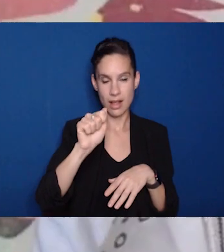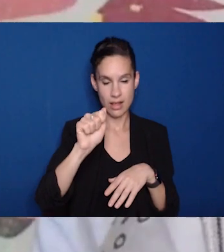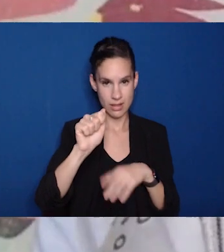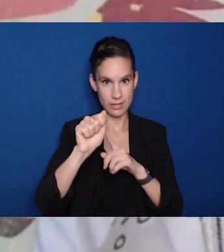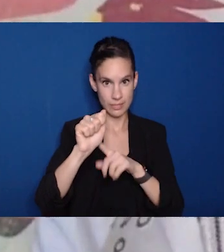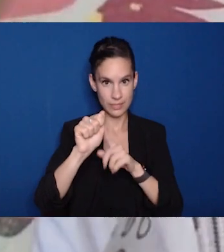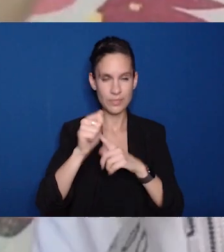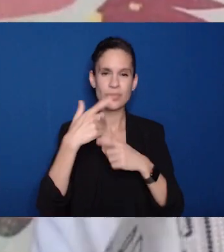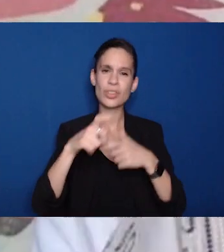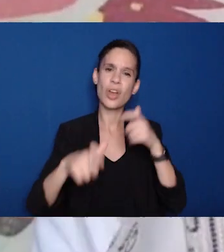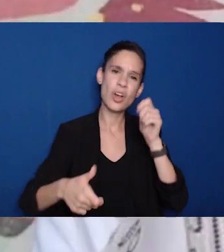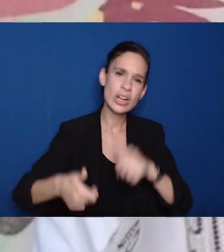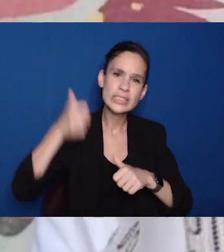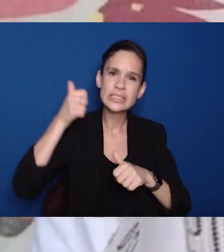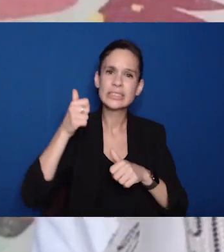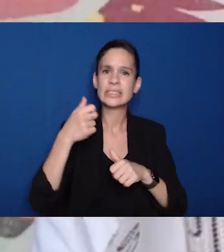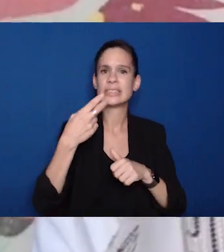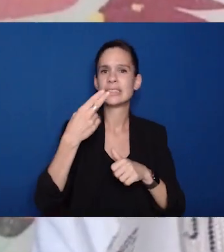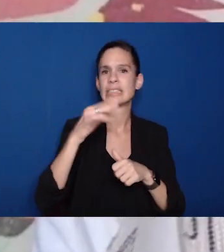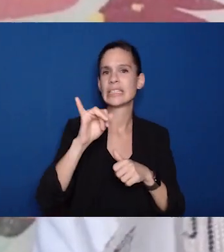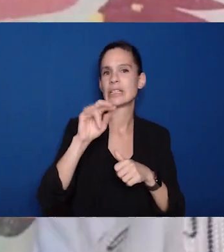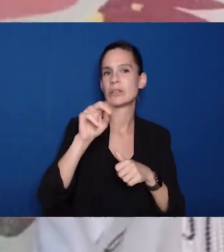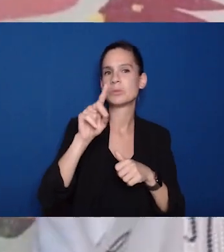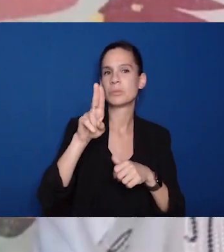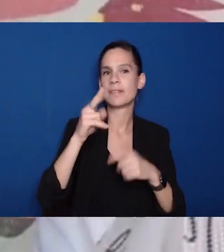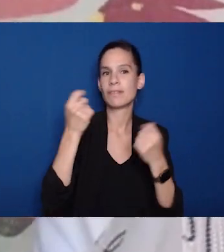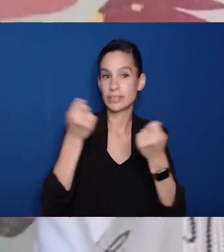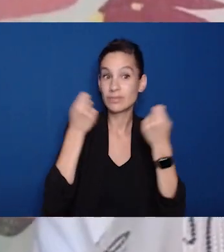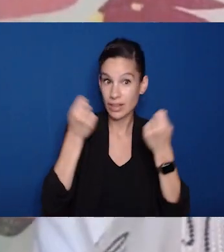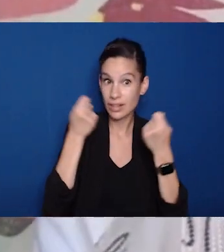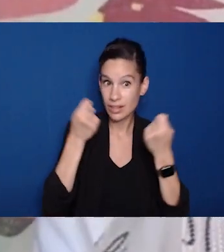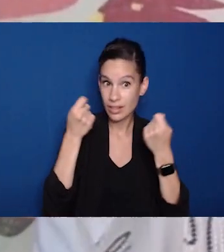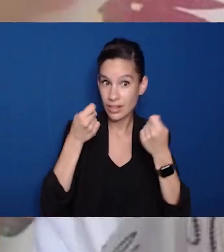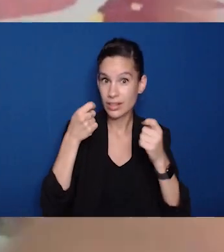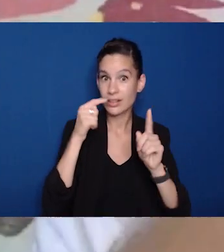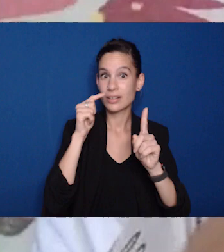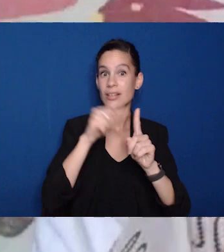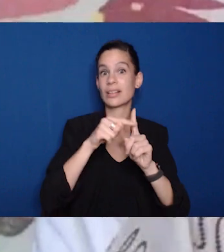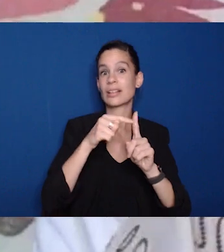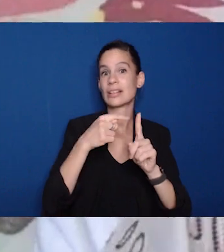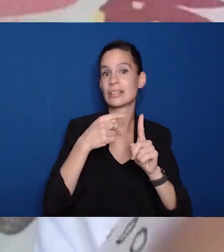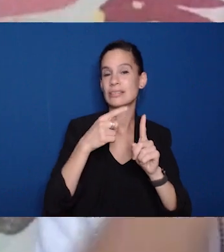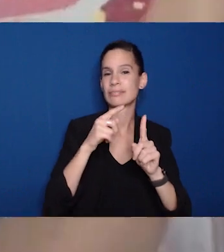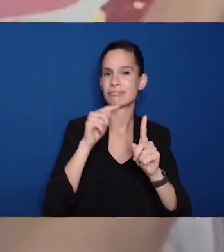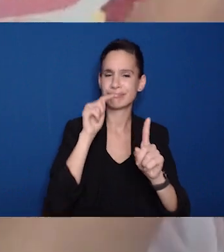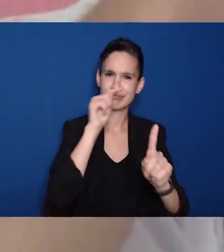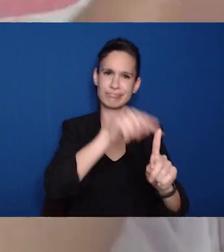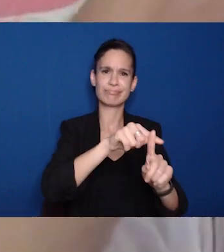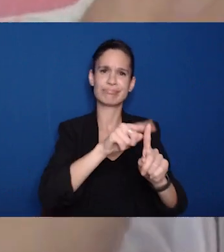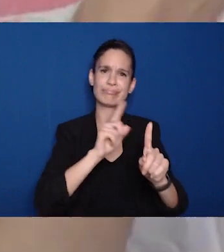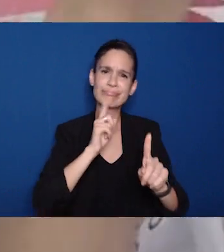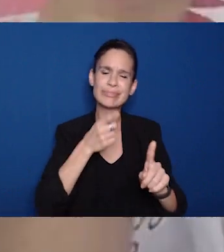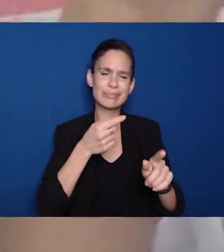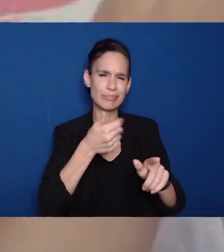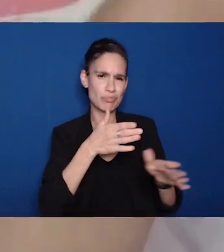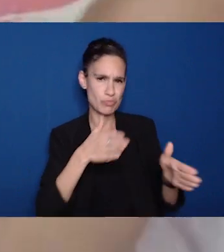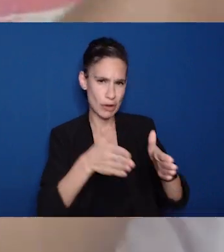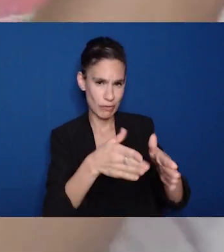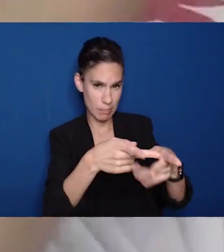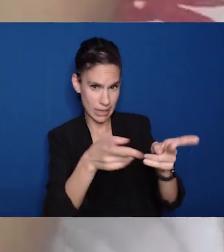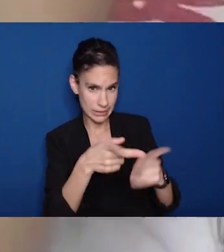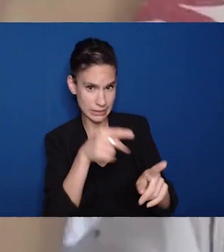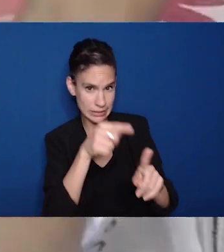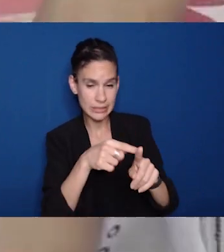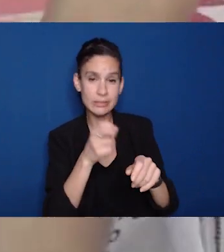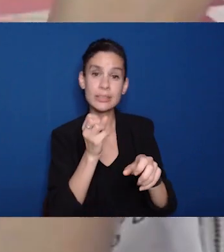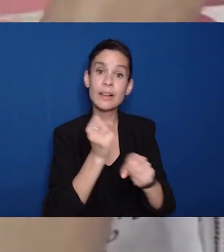word Mela. It's the largest Hindu festival in the world at the Ganges River. Every 3 years, it's in a